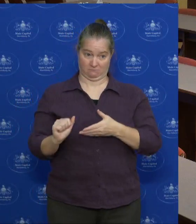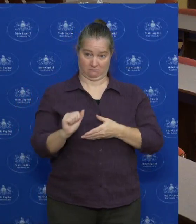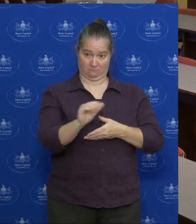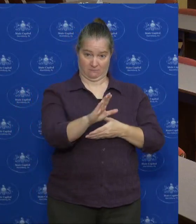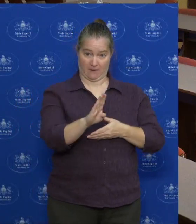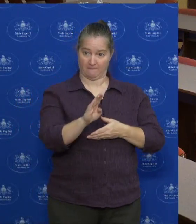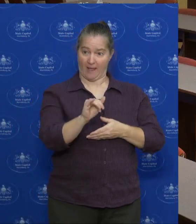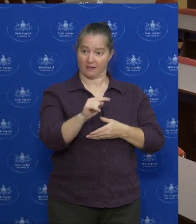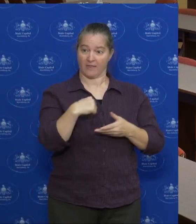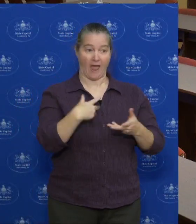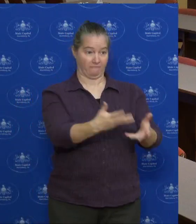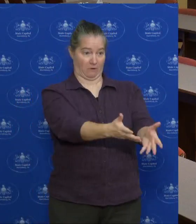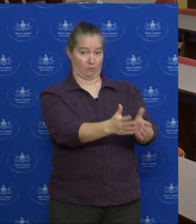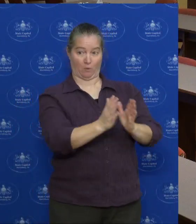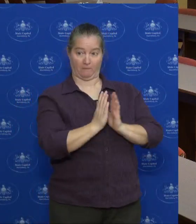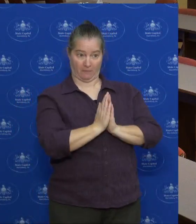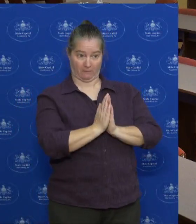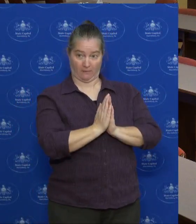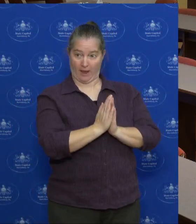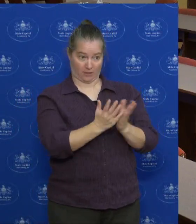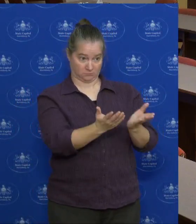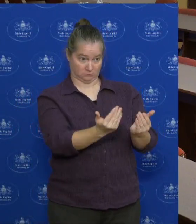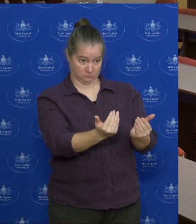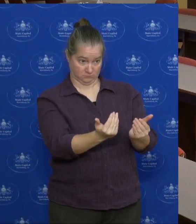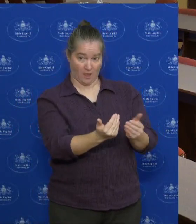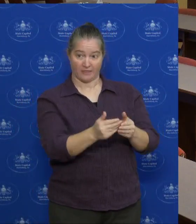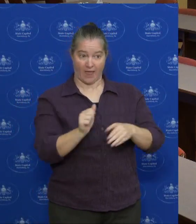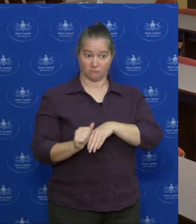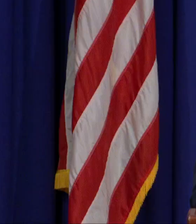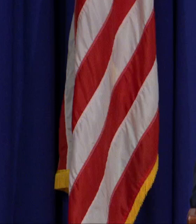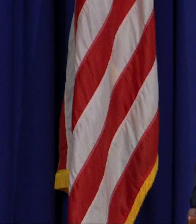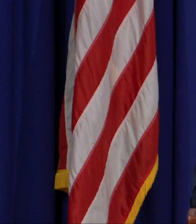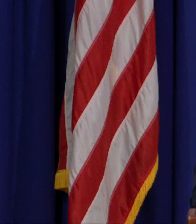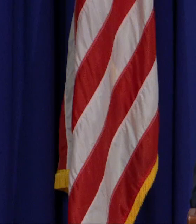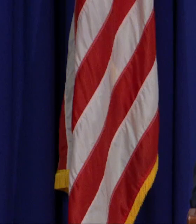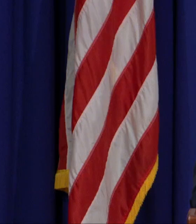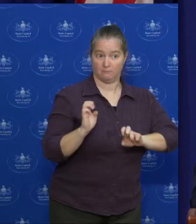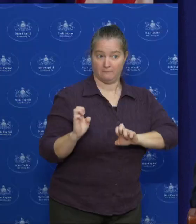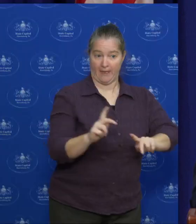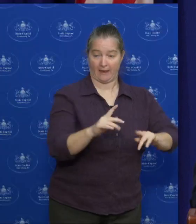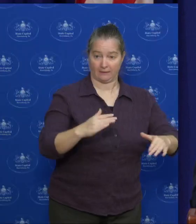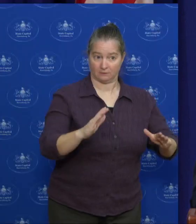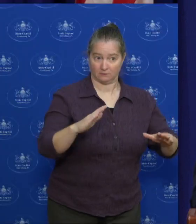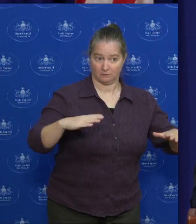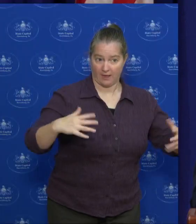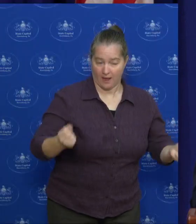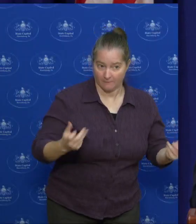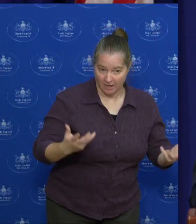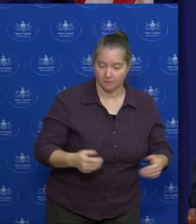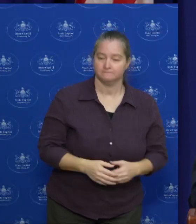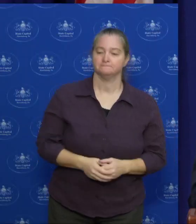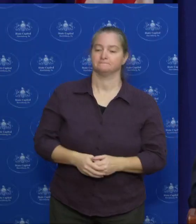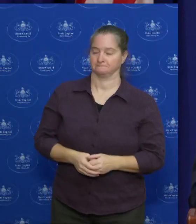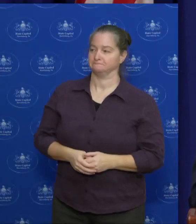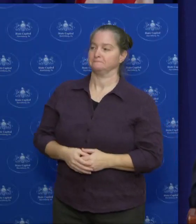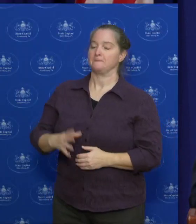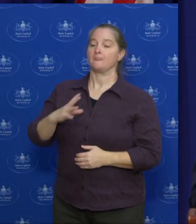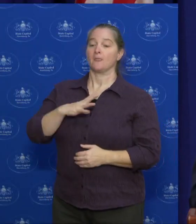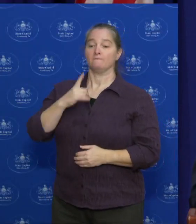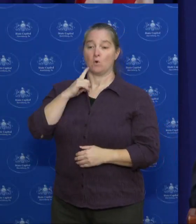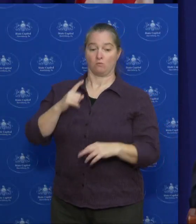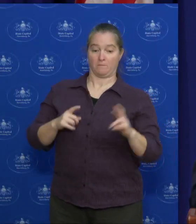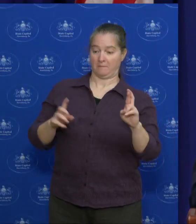had applied for have been received back at this point? For partisan breakdown, I don't have that yet. I only have new